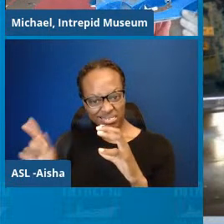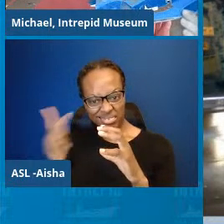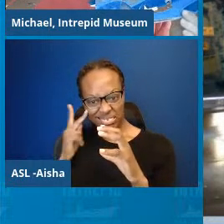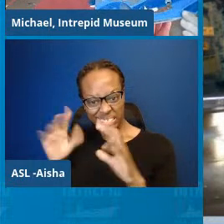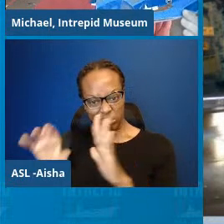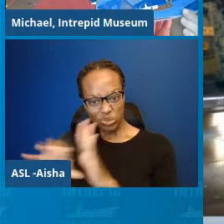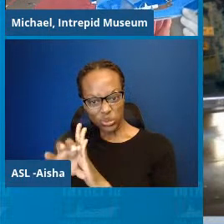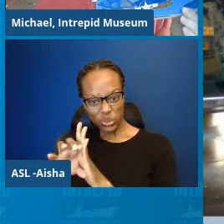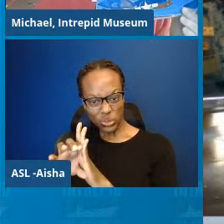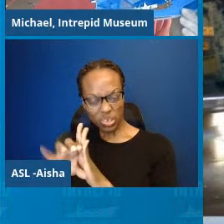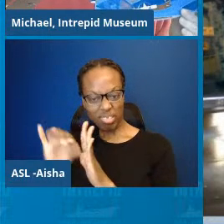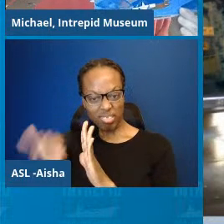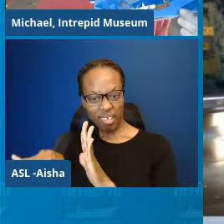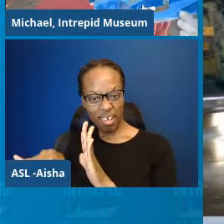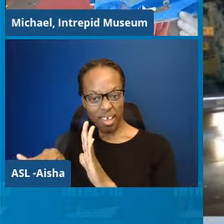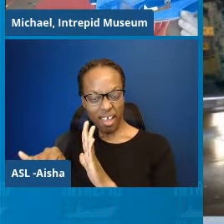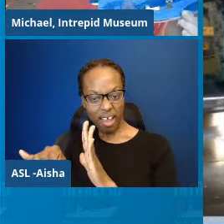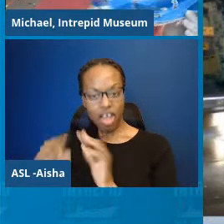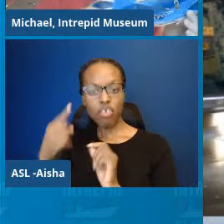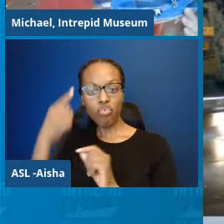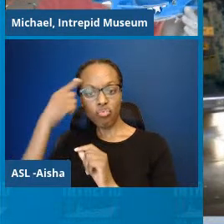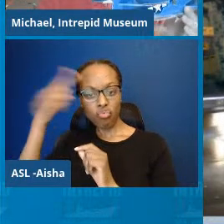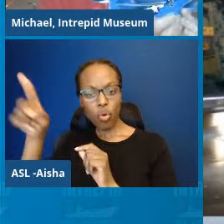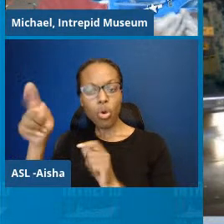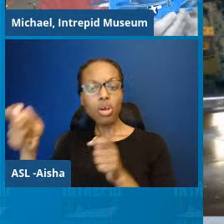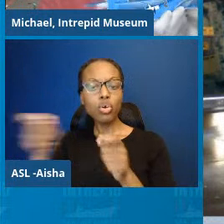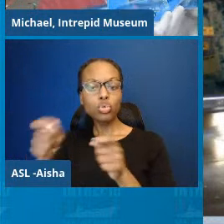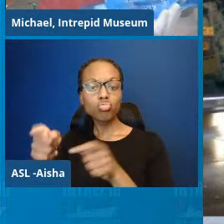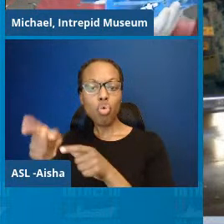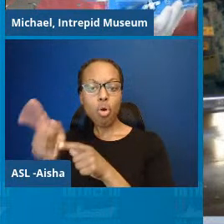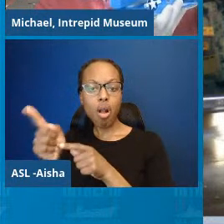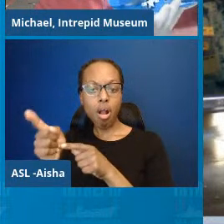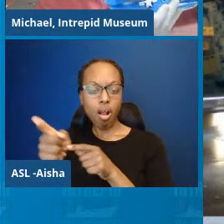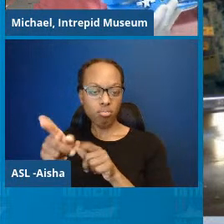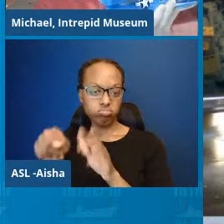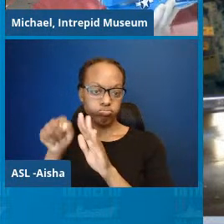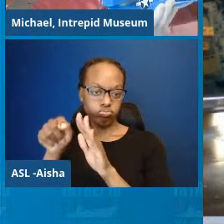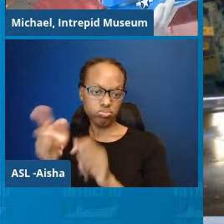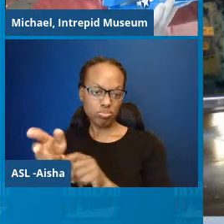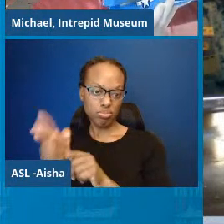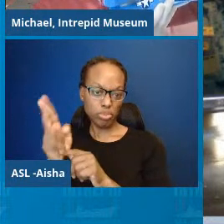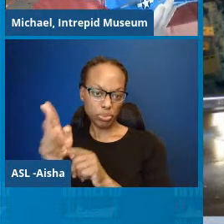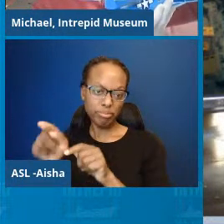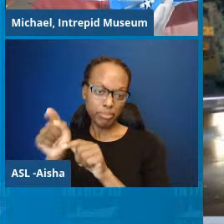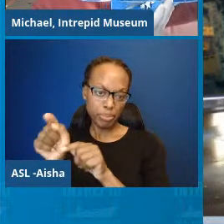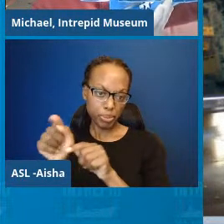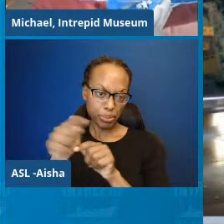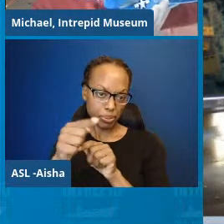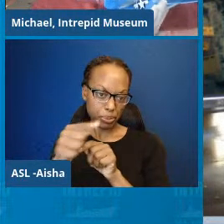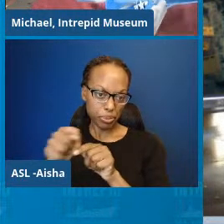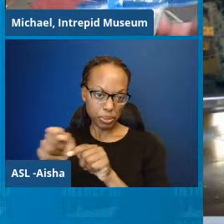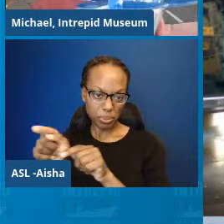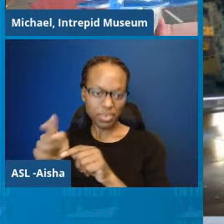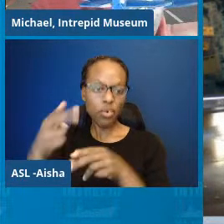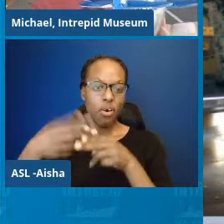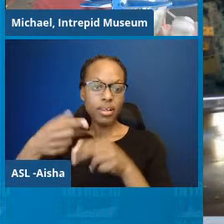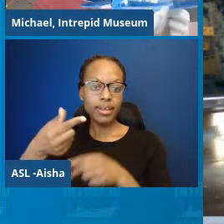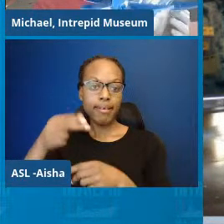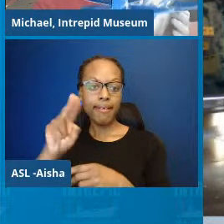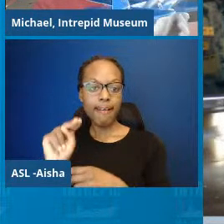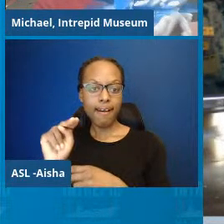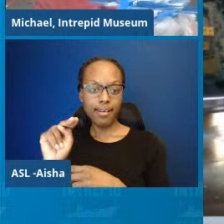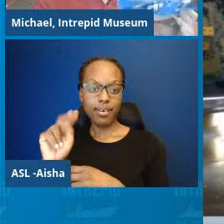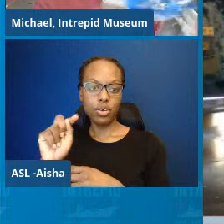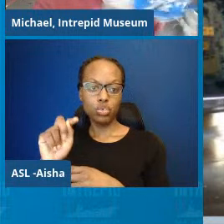That is a spot for a gunner. And it's a gun turret. So there would be somebody in here where they would